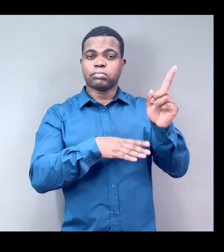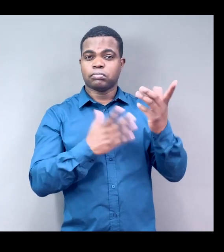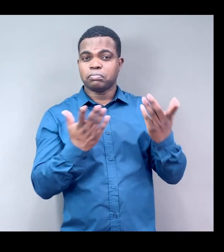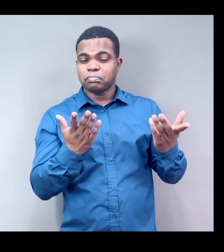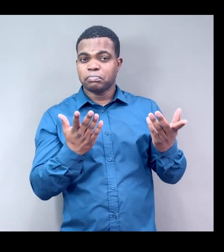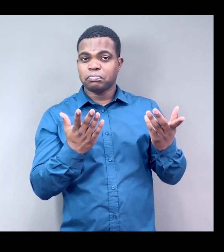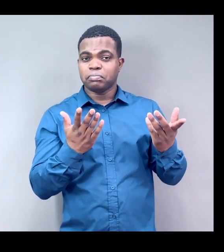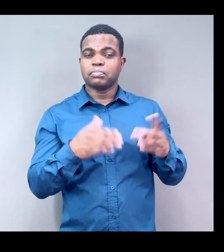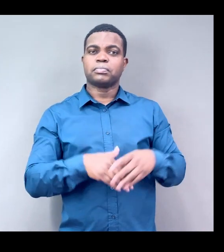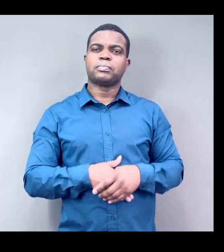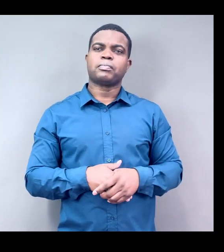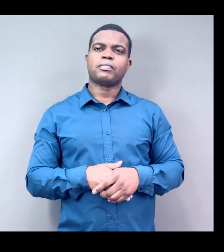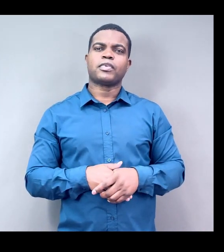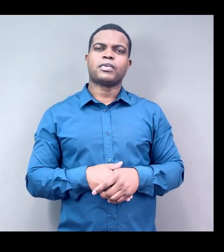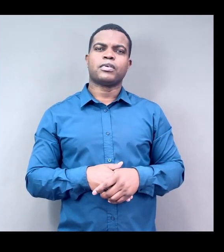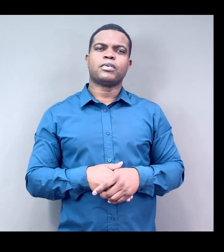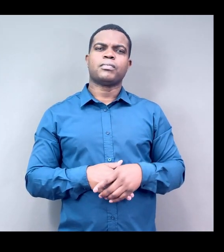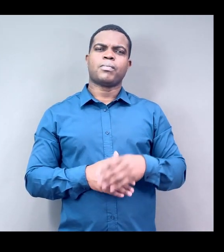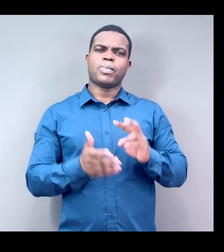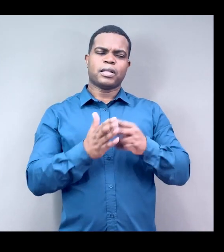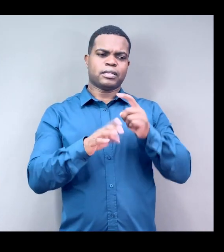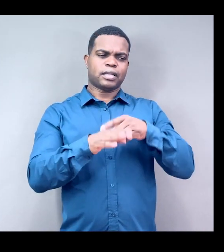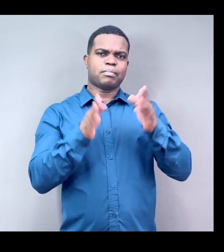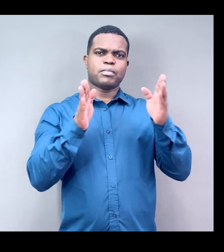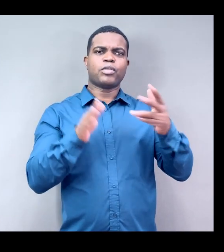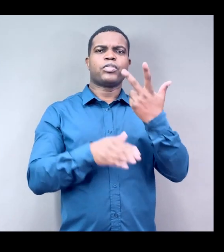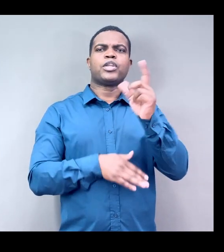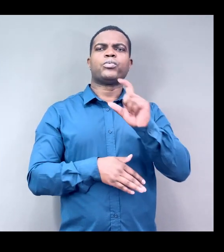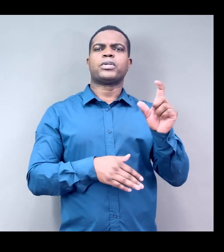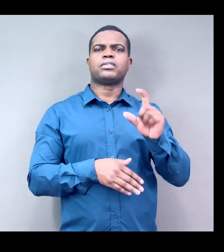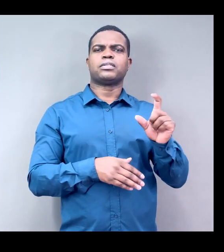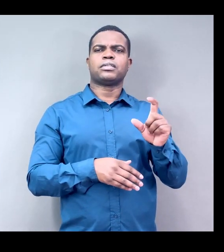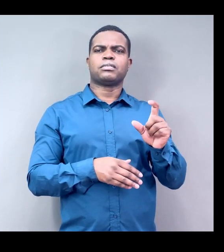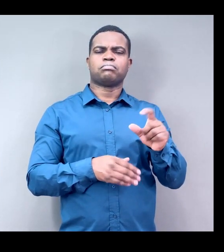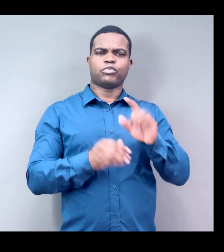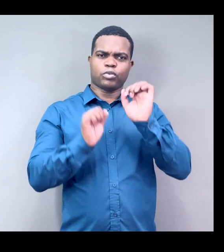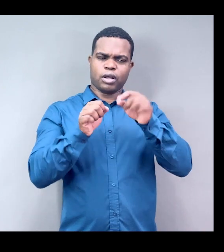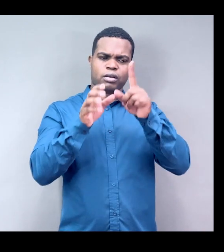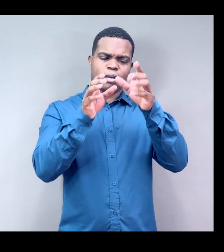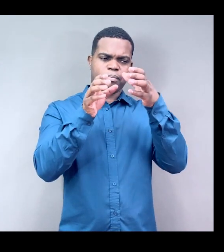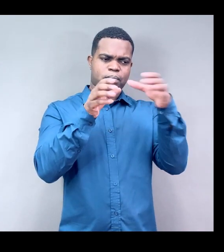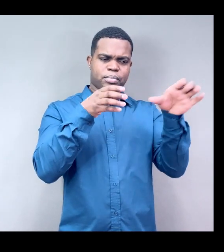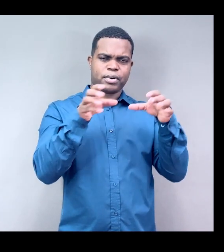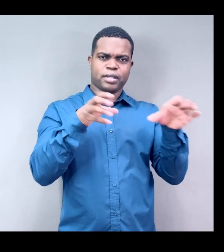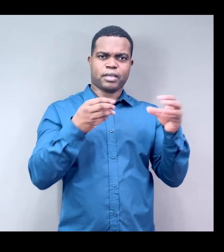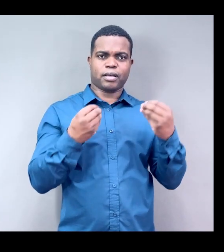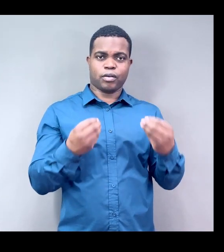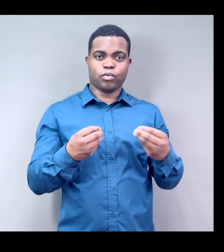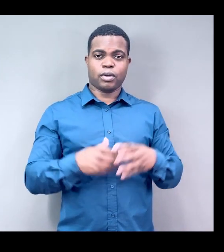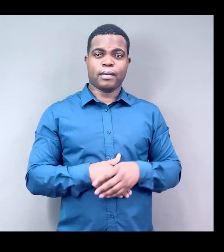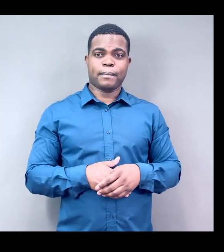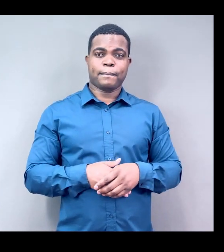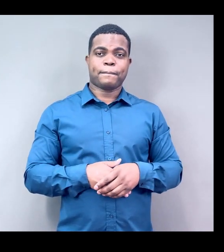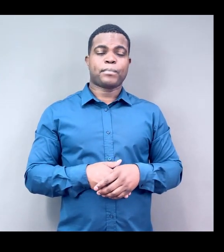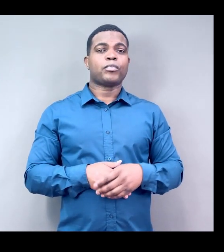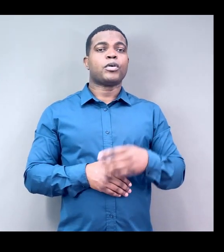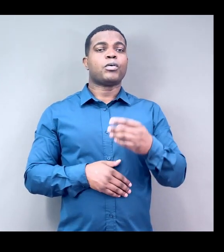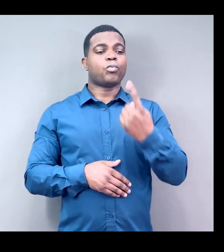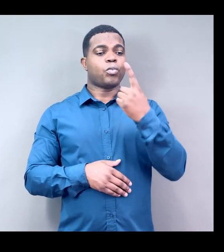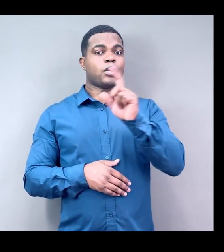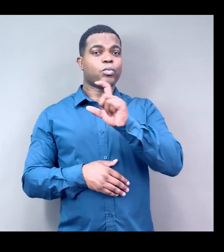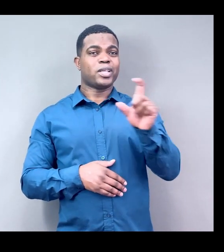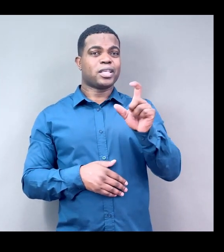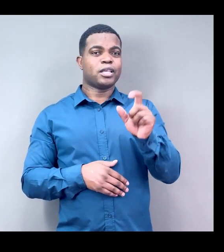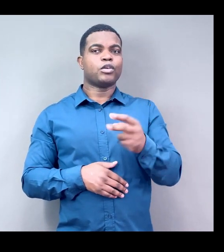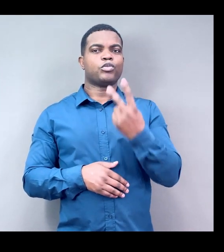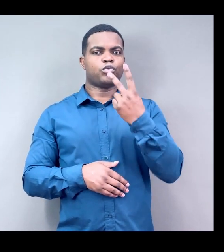roadwork within 3 weeks? So if you want to spend 3 weeks, that means you can break it down. You can decide to